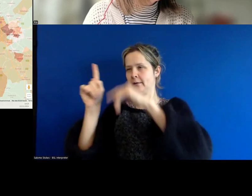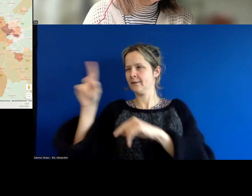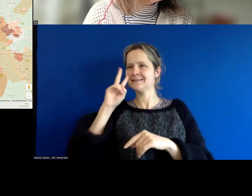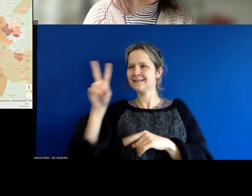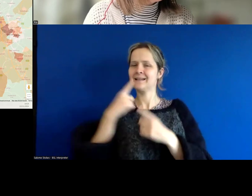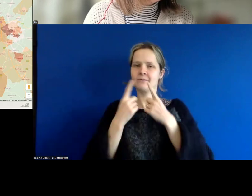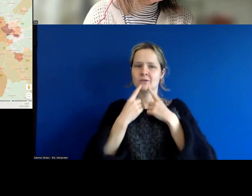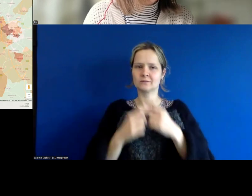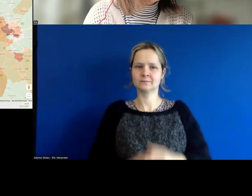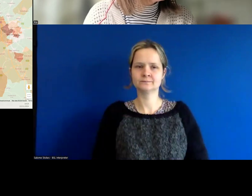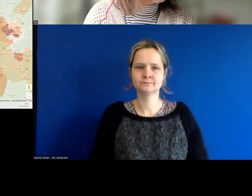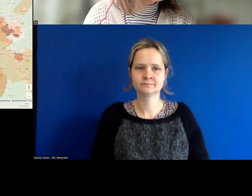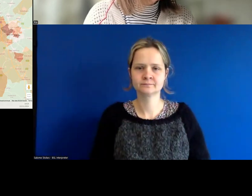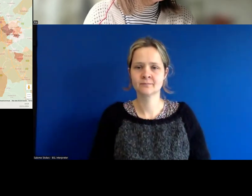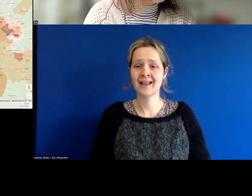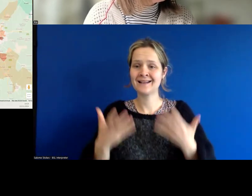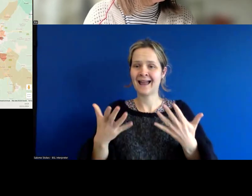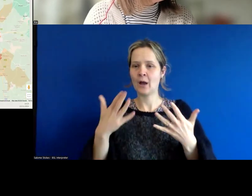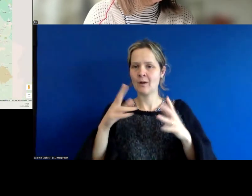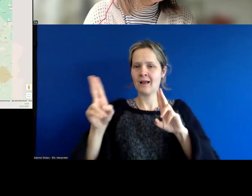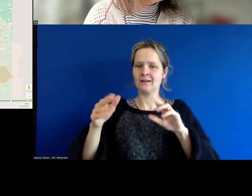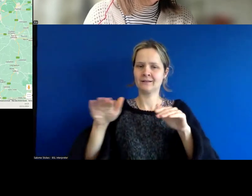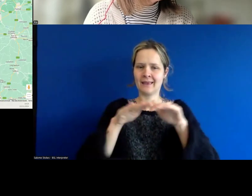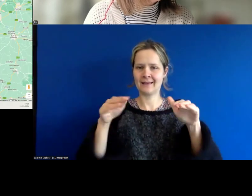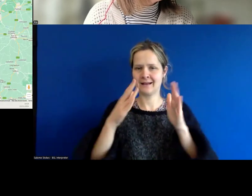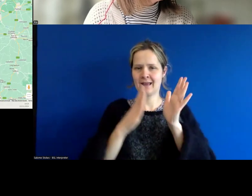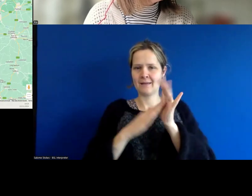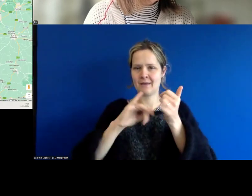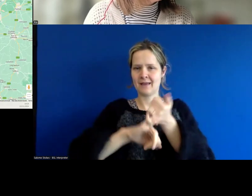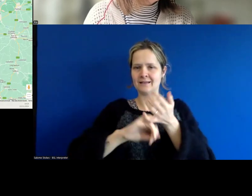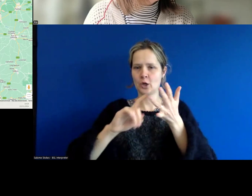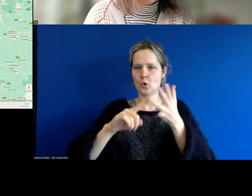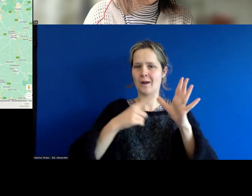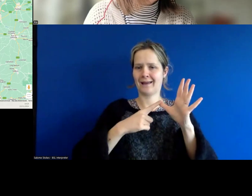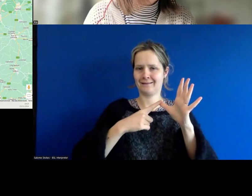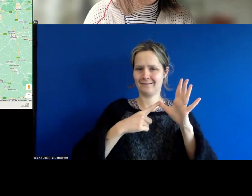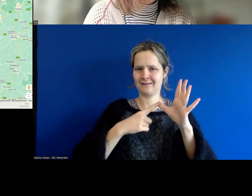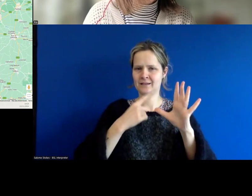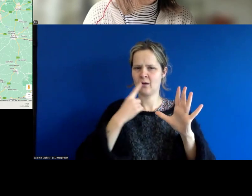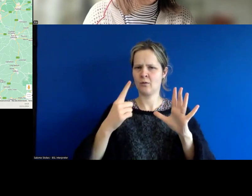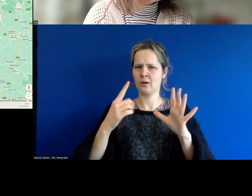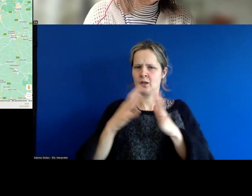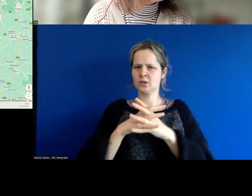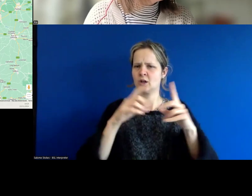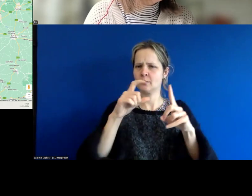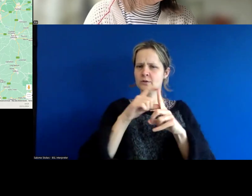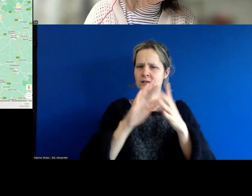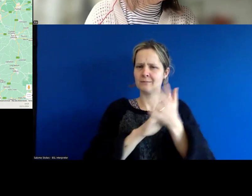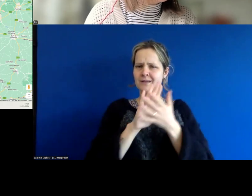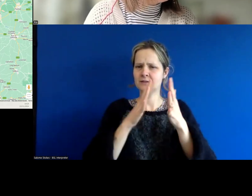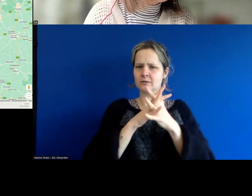So it's now at a layer called MSOA. And if we go out a little bit more, it will tell you ward. So WD is ward data.